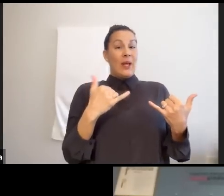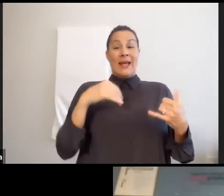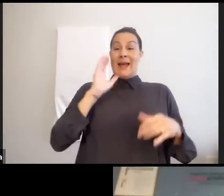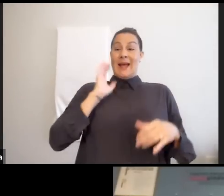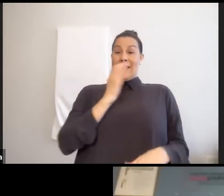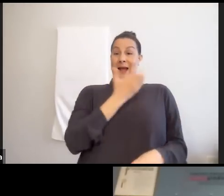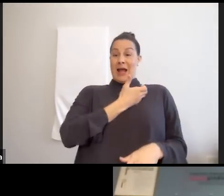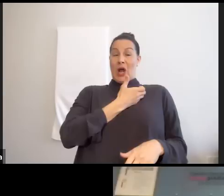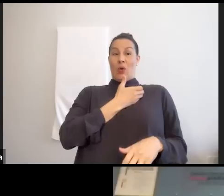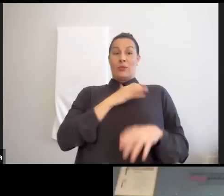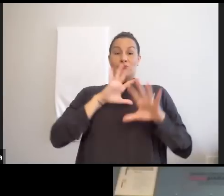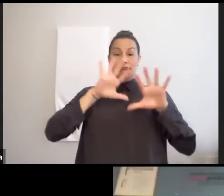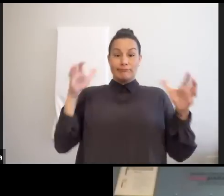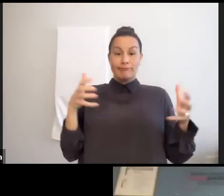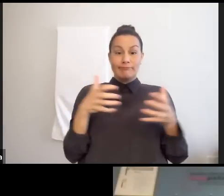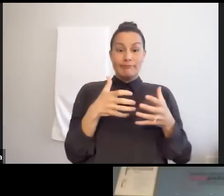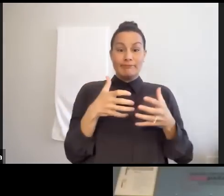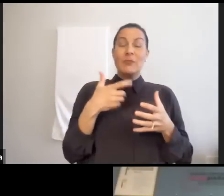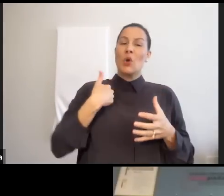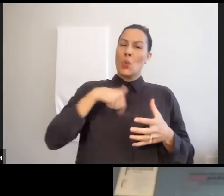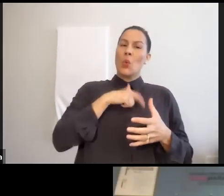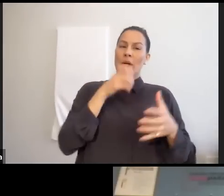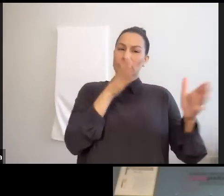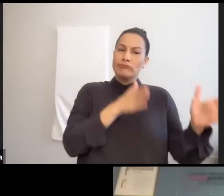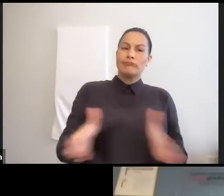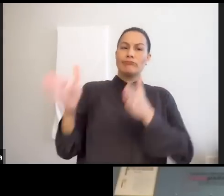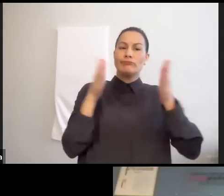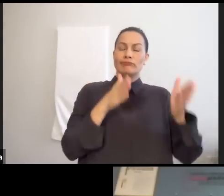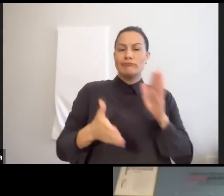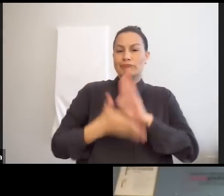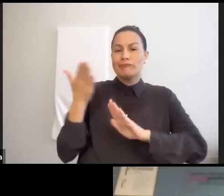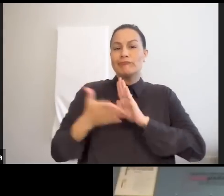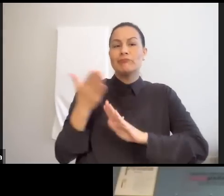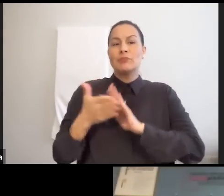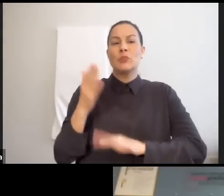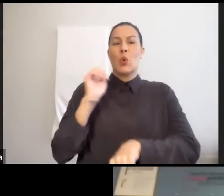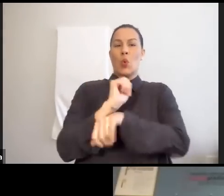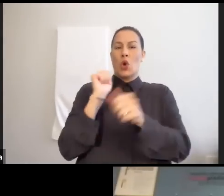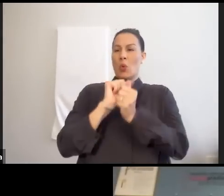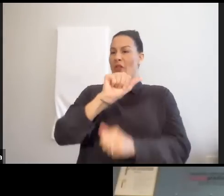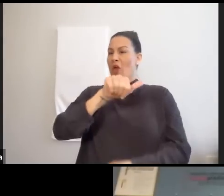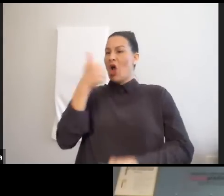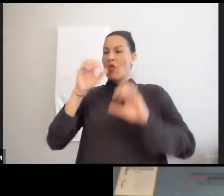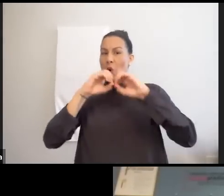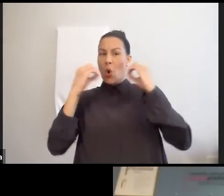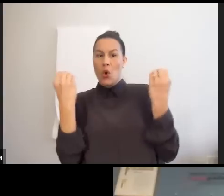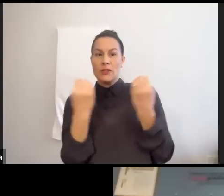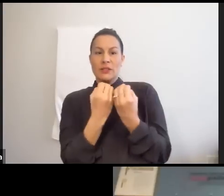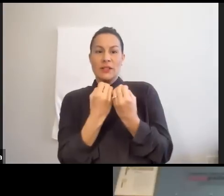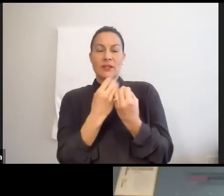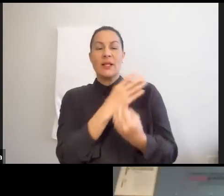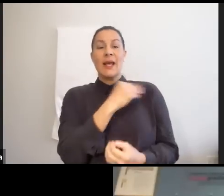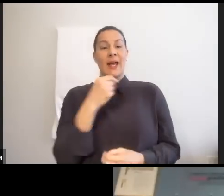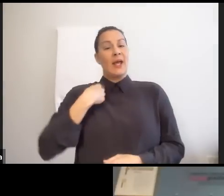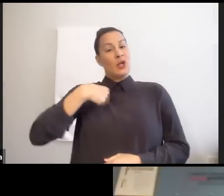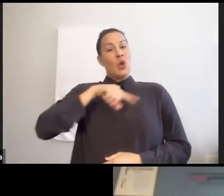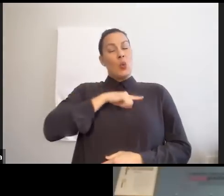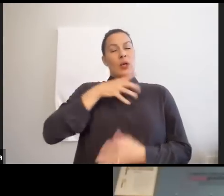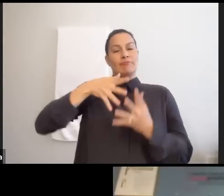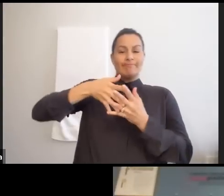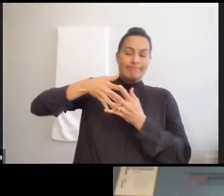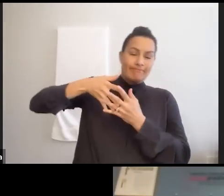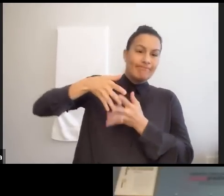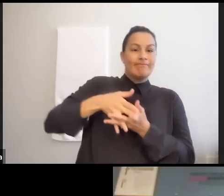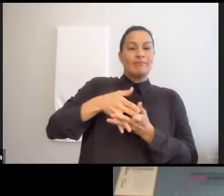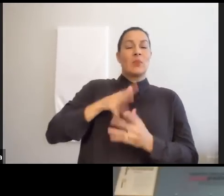of organizing. We are working with other grassroots organizations, and we are also doing our own grassroots to spearhead this movement so